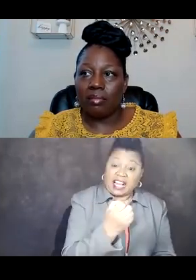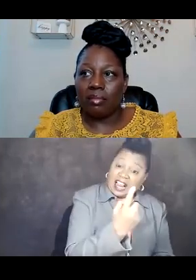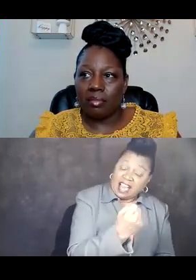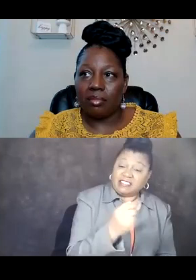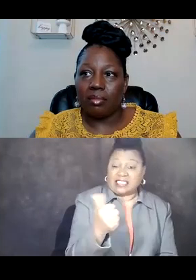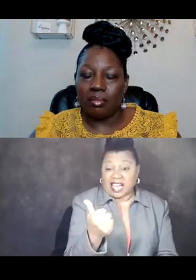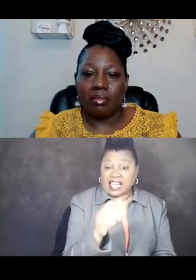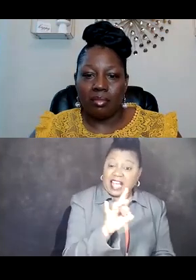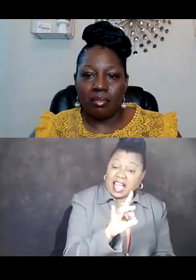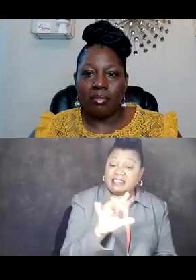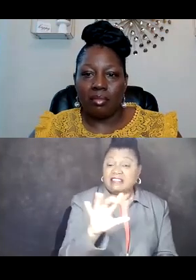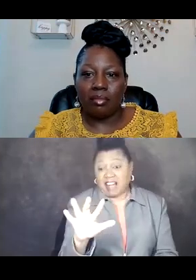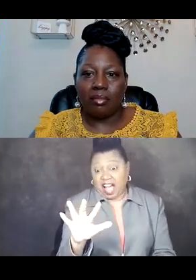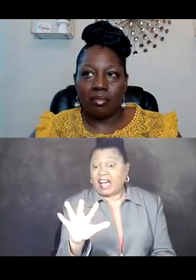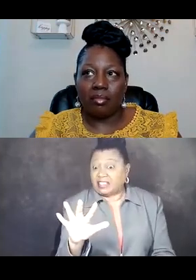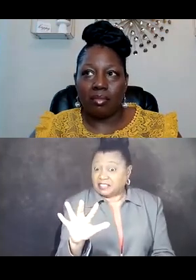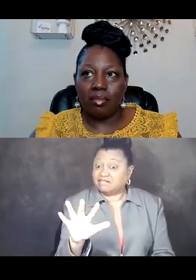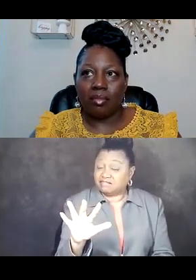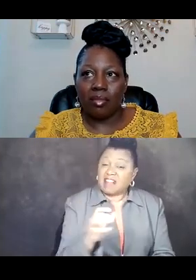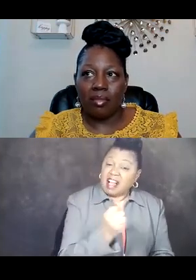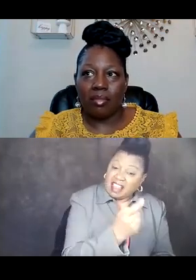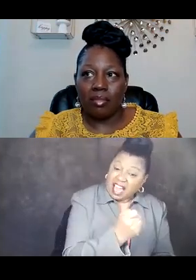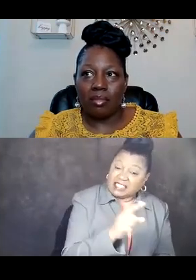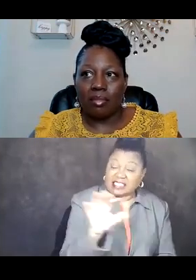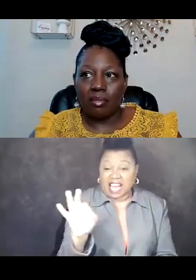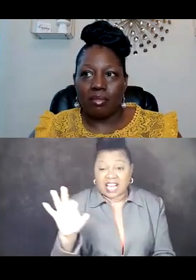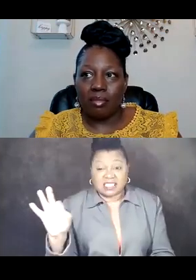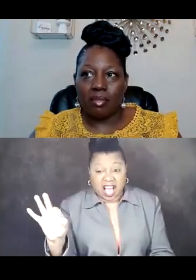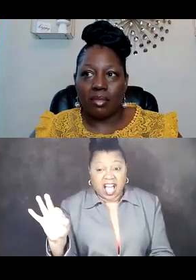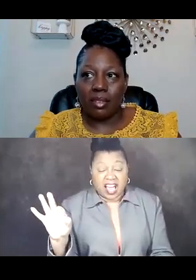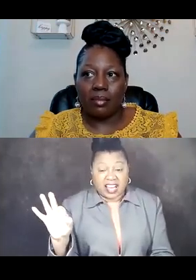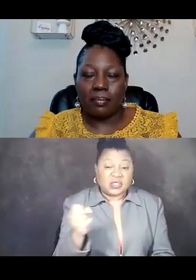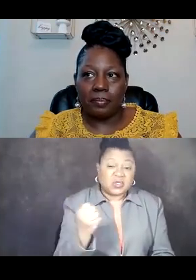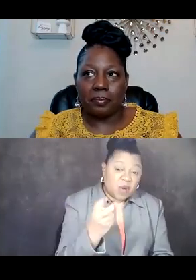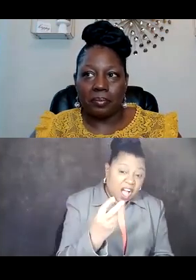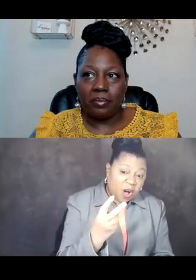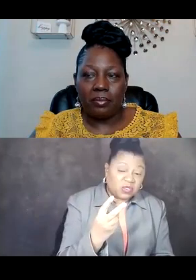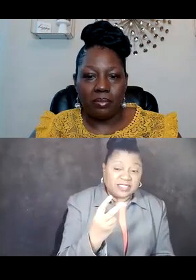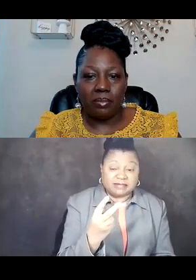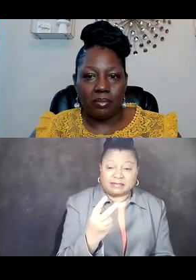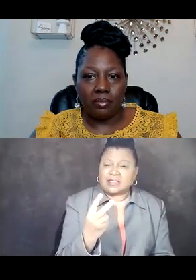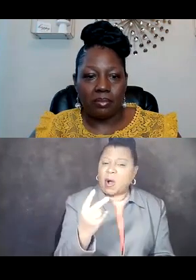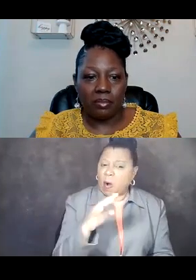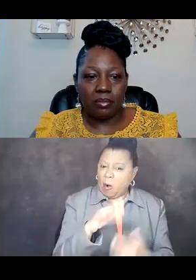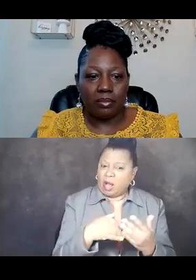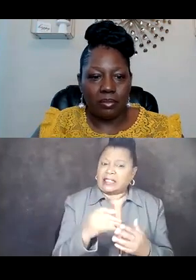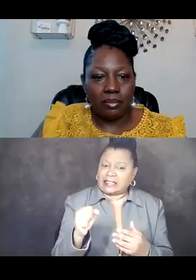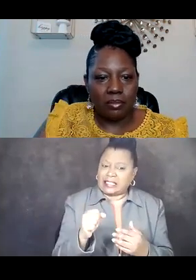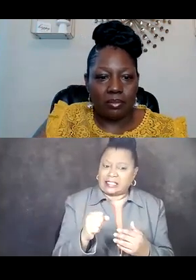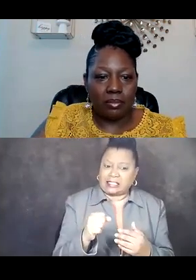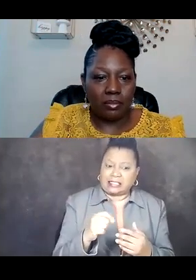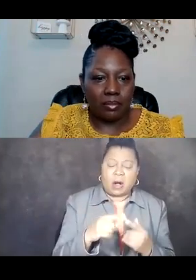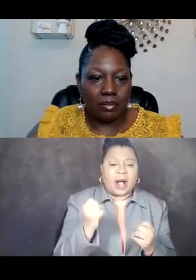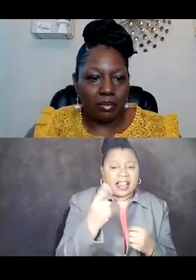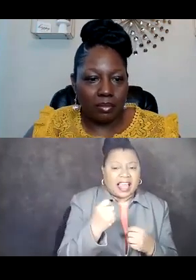10, 8, 5, 11, 9, 9, 12, One of them, yes, the rest are for Nolan School.